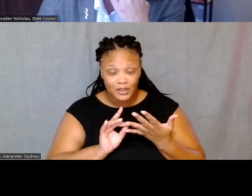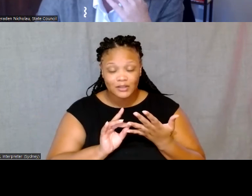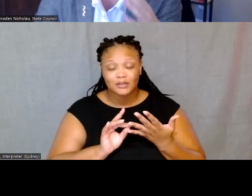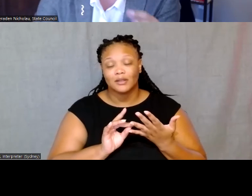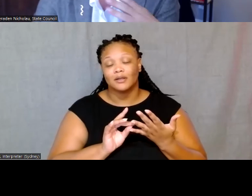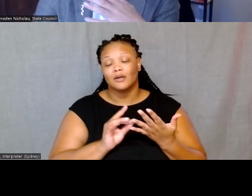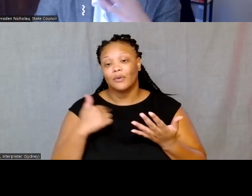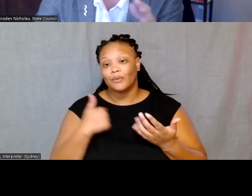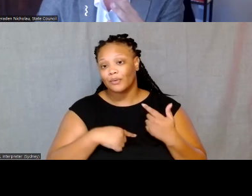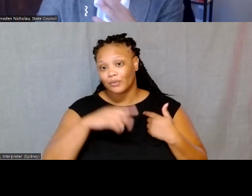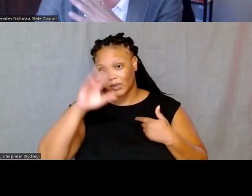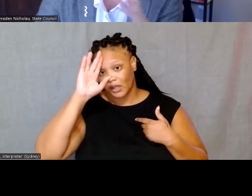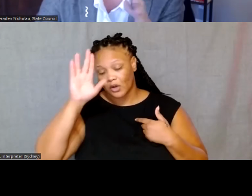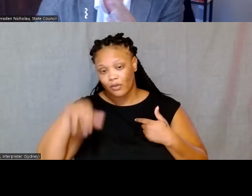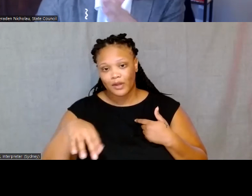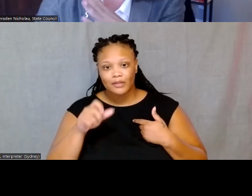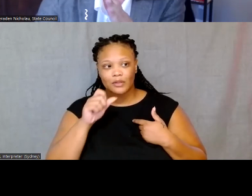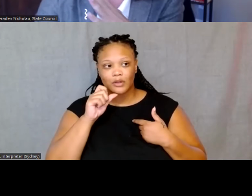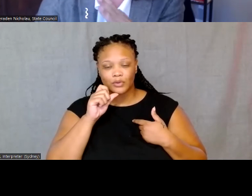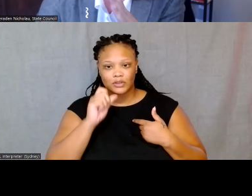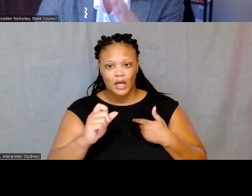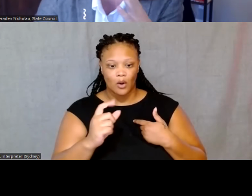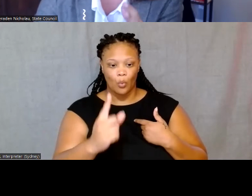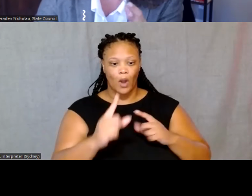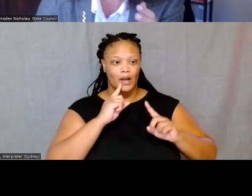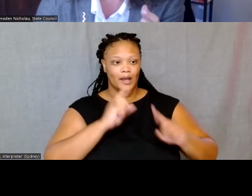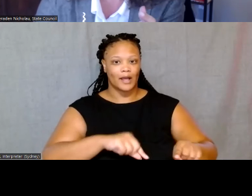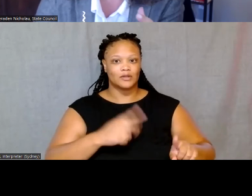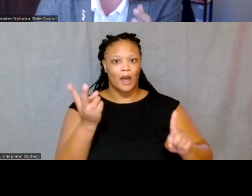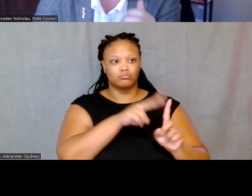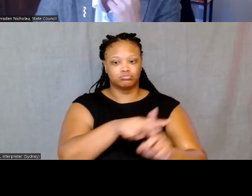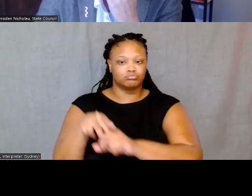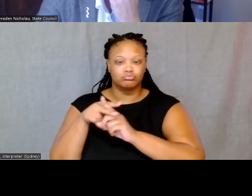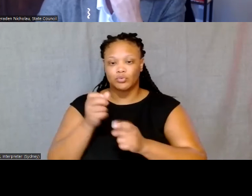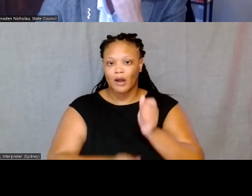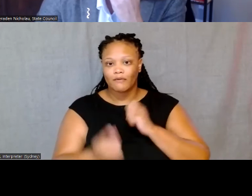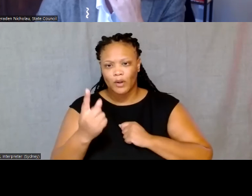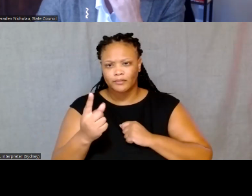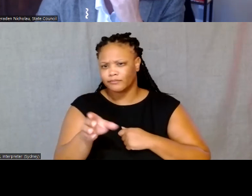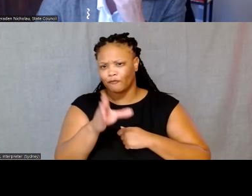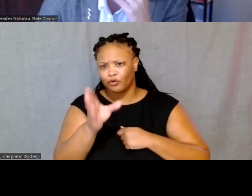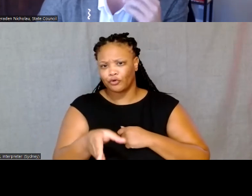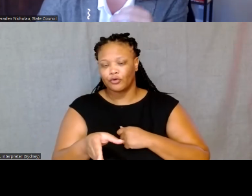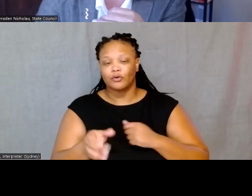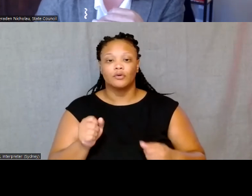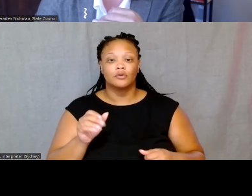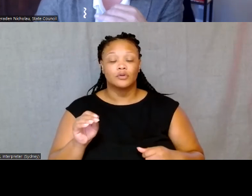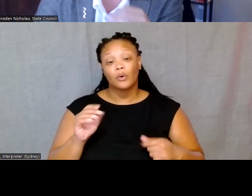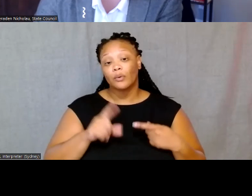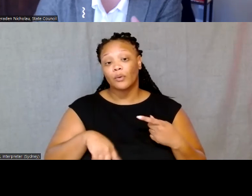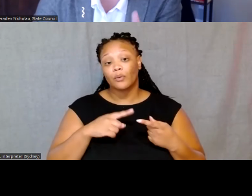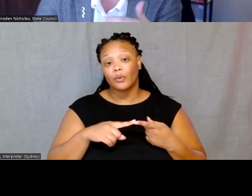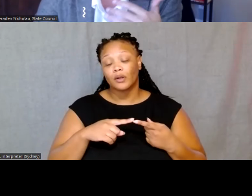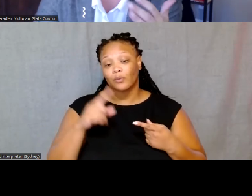this is we know that there's not a one size fits all. There never is for any community in California, right? And so when we think